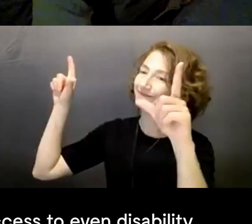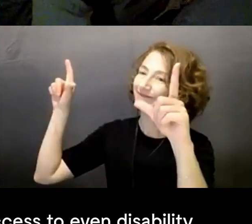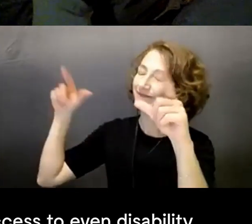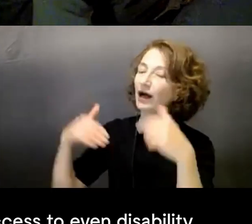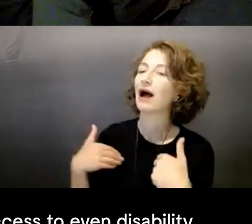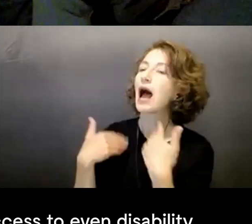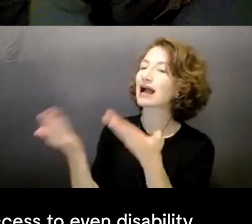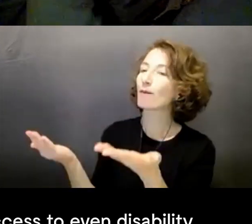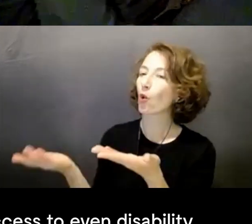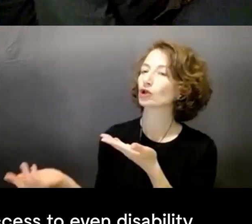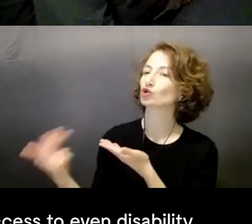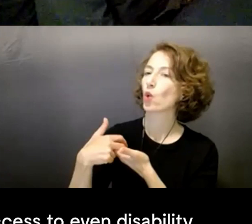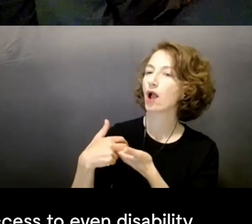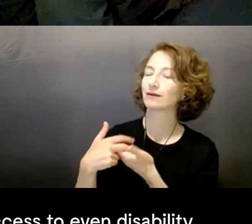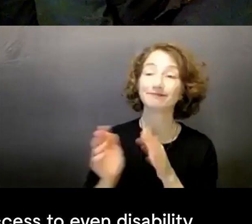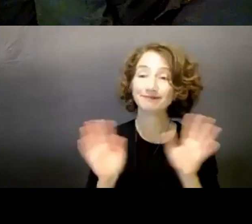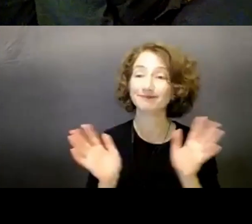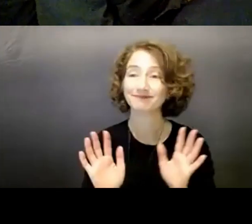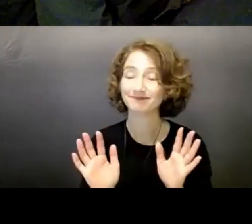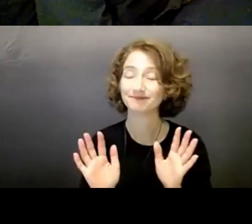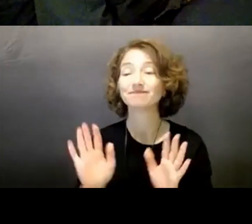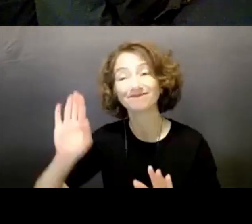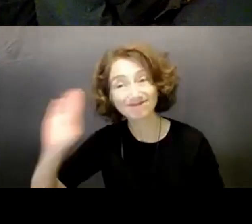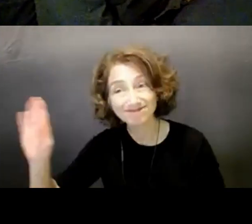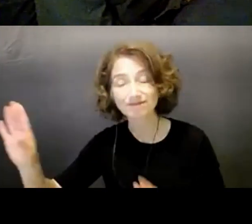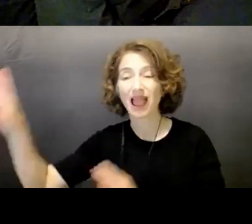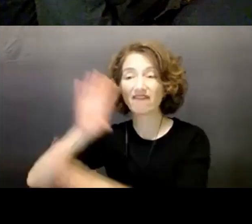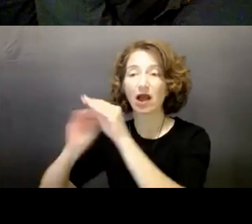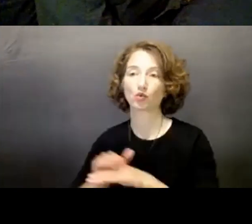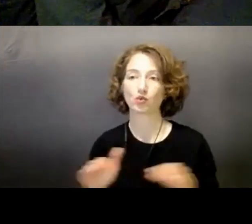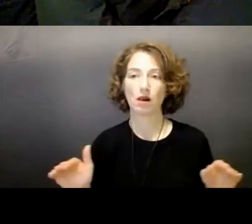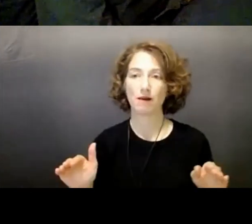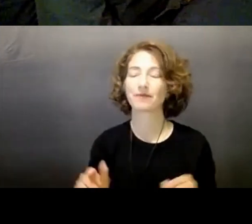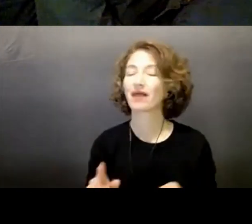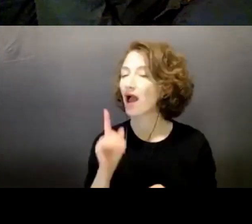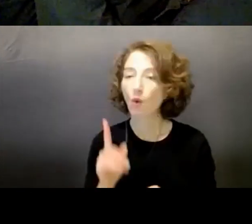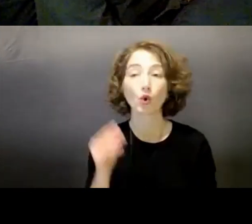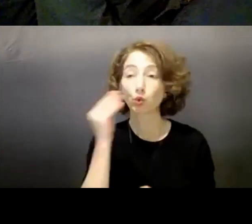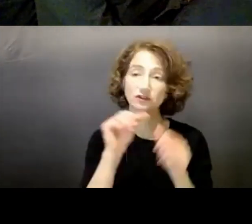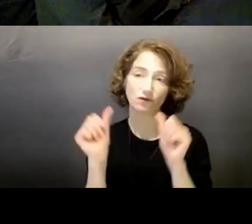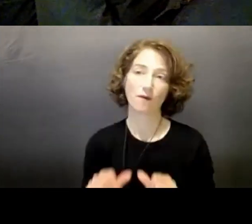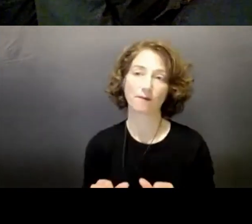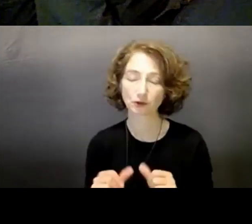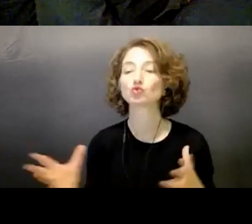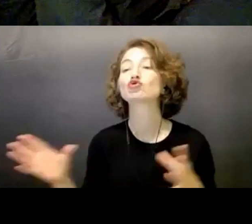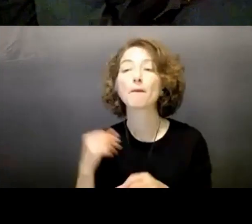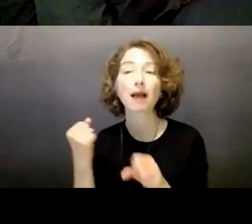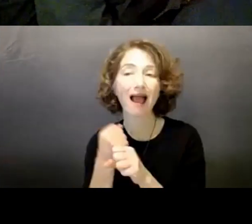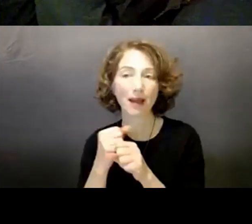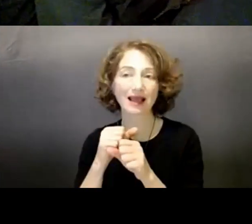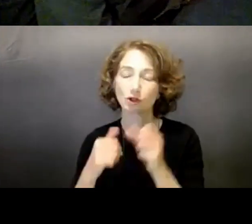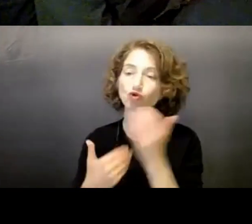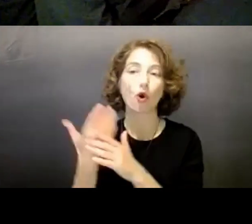even disability art forms that are emerging. So creating collaborations in which something